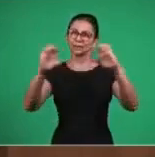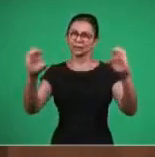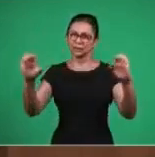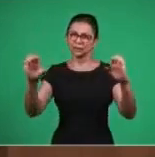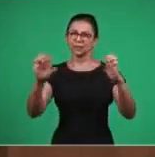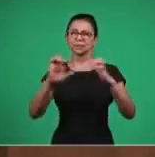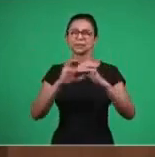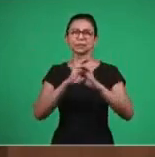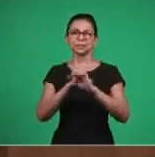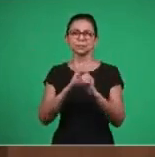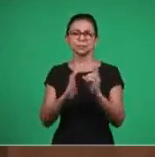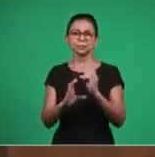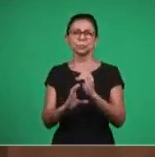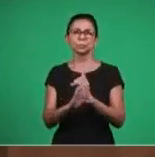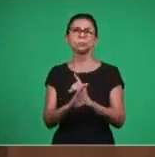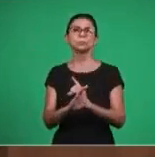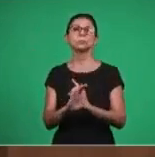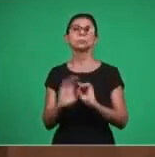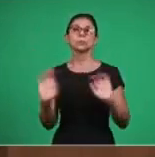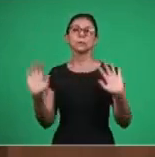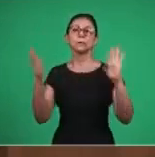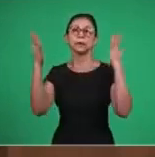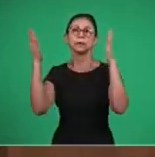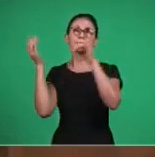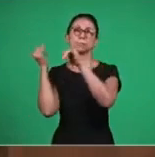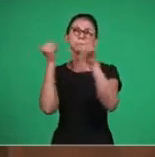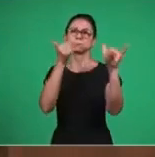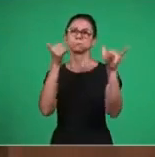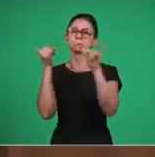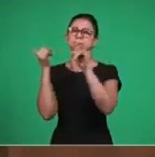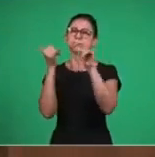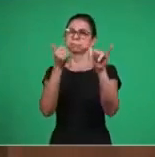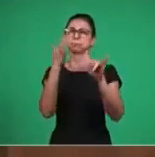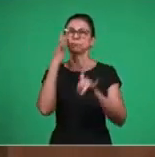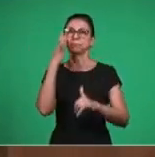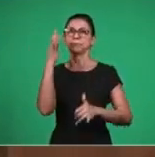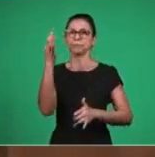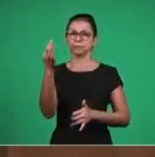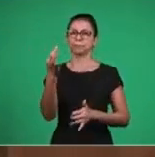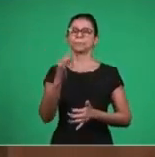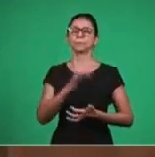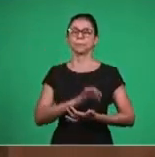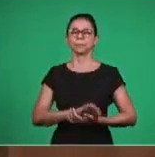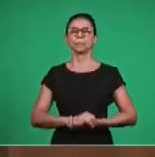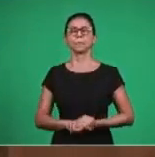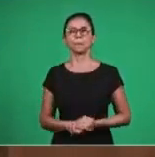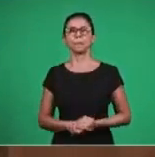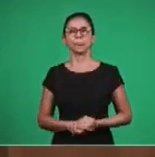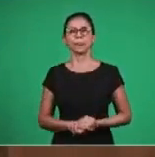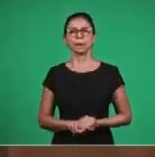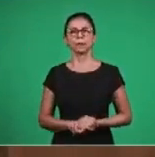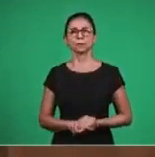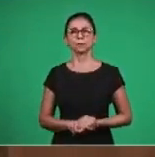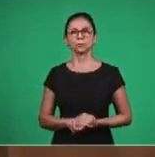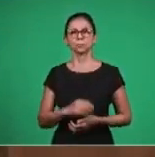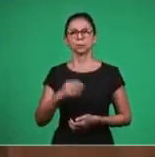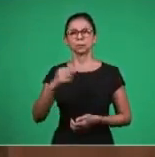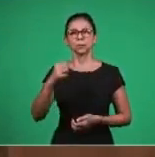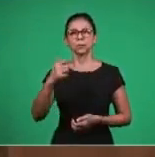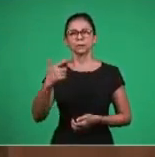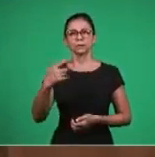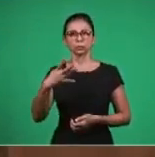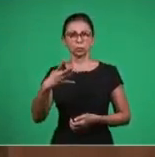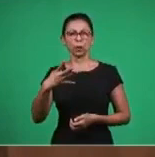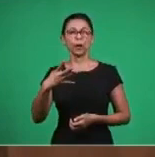evangelization, of that service that was made, for that proclamation that was made, of the trumpets and feasts on the